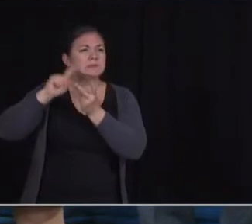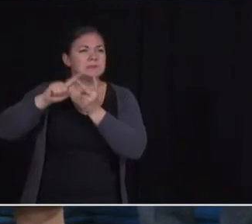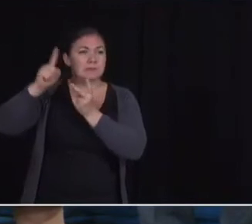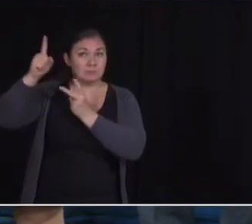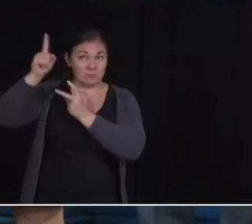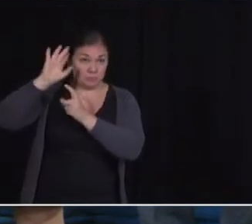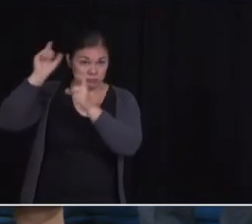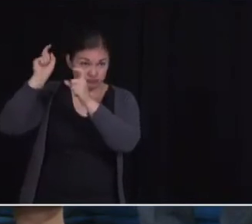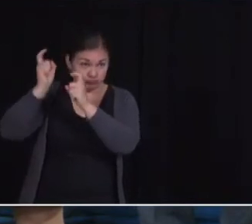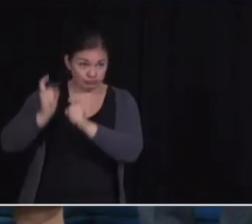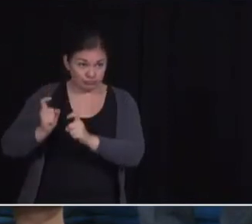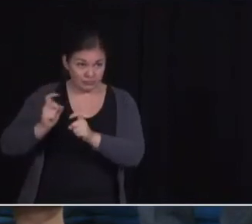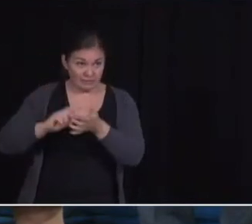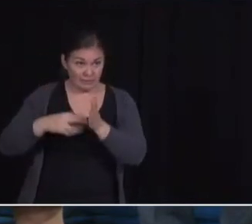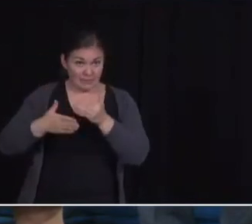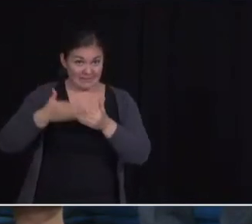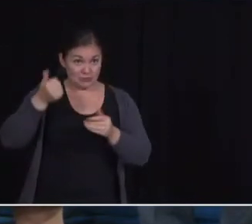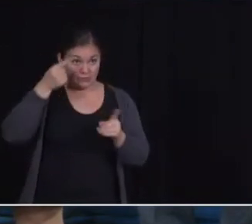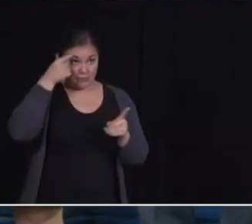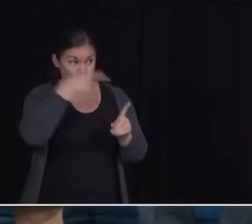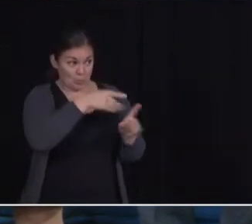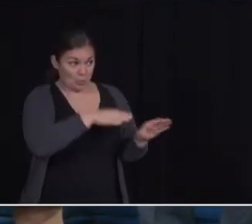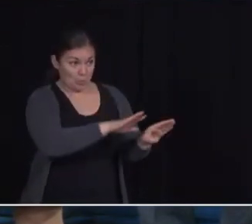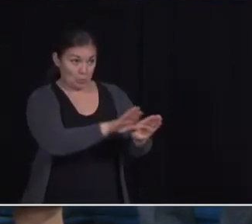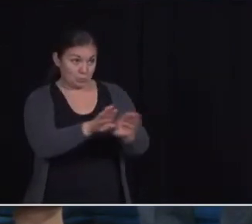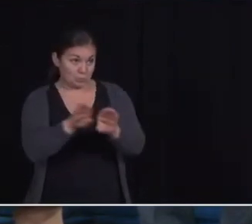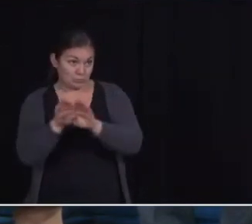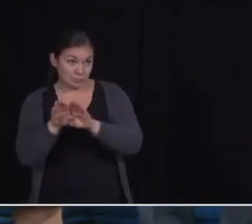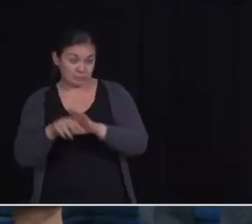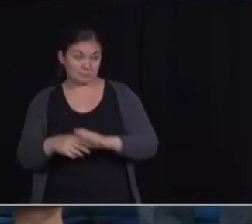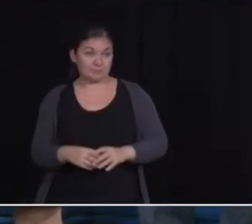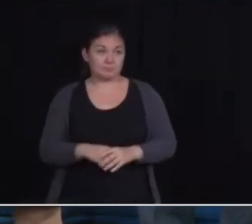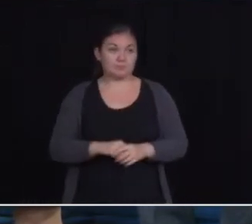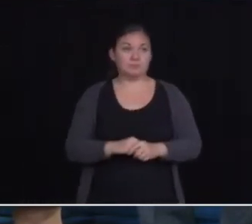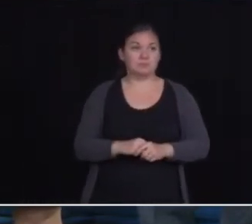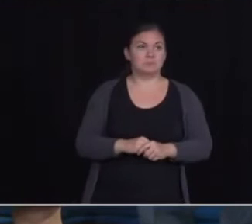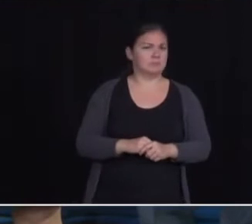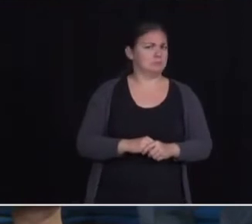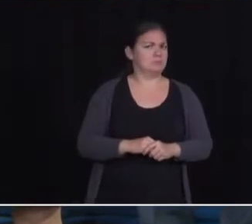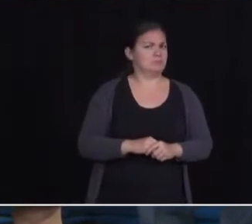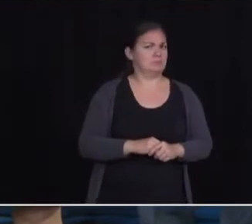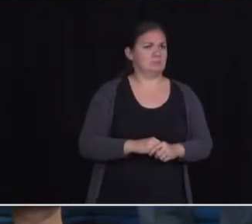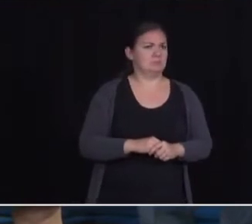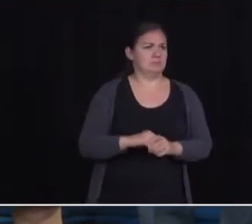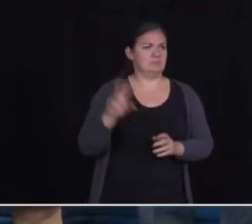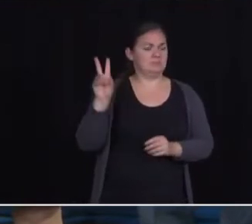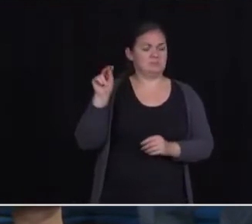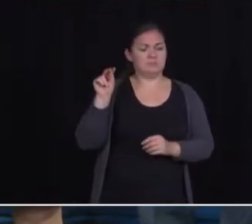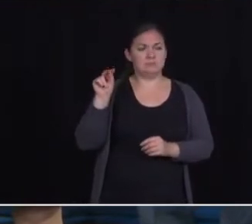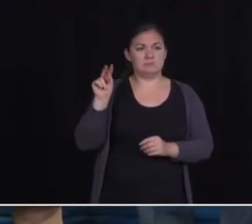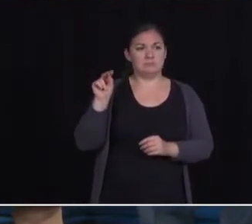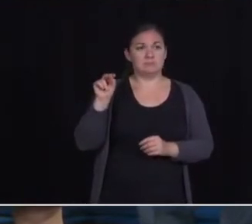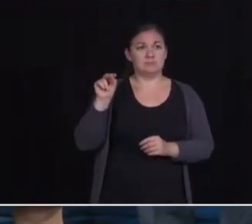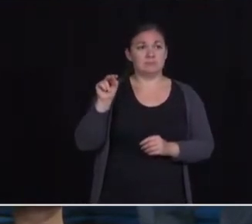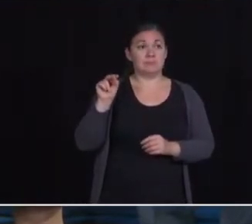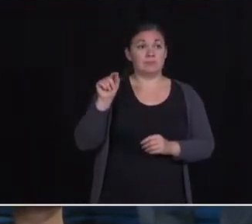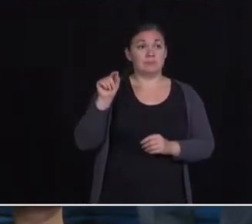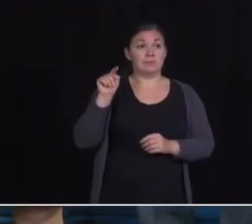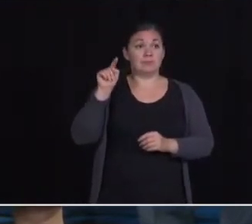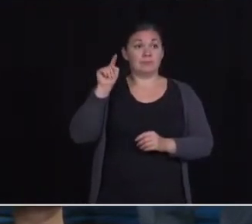No, I had to go with the health advice. Now, I've been talking to the Deputy Prime Minister frequently,